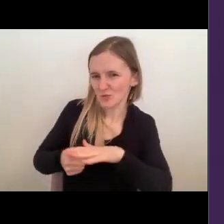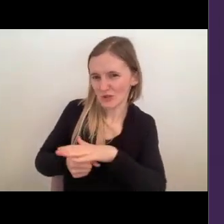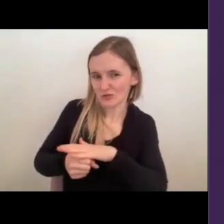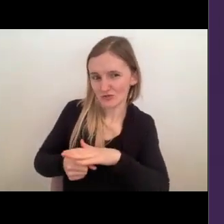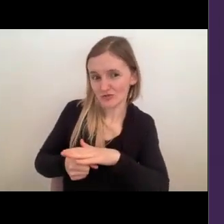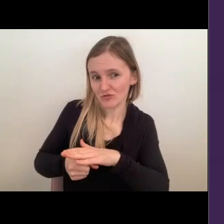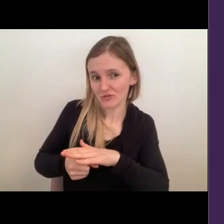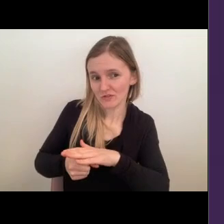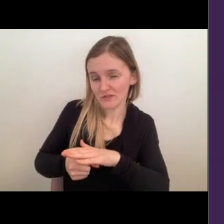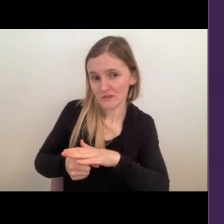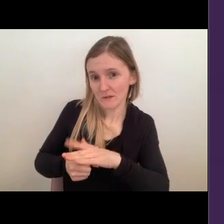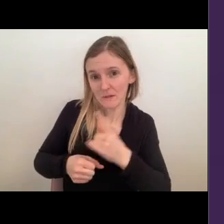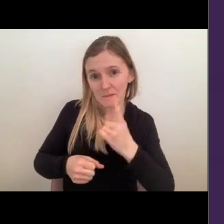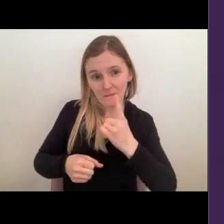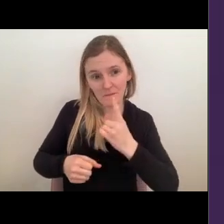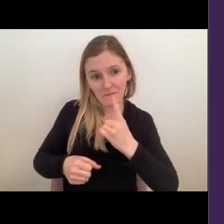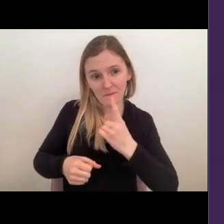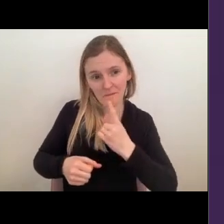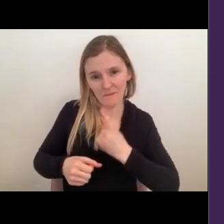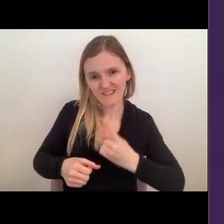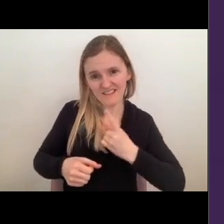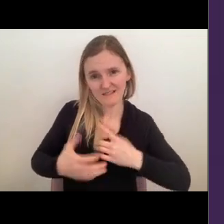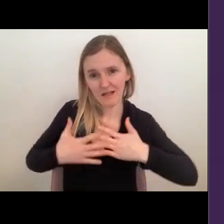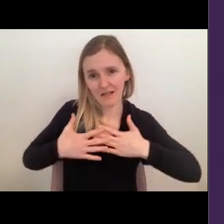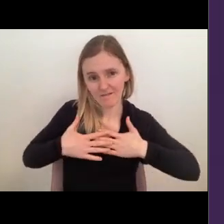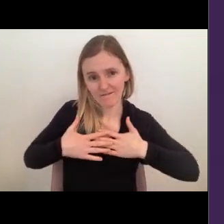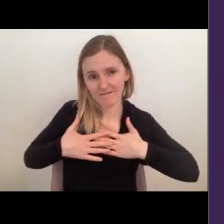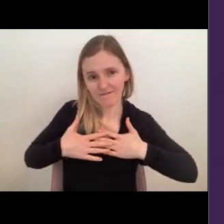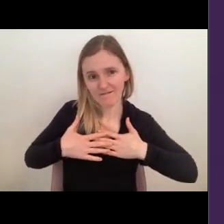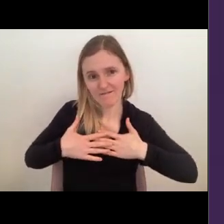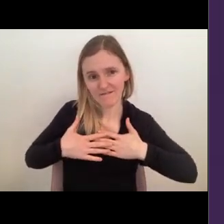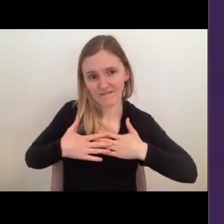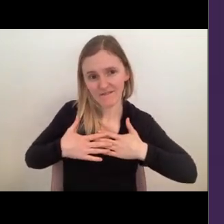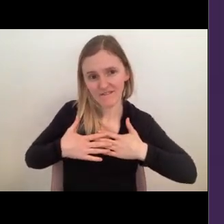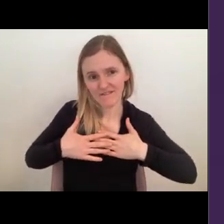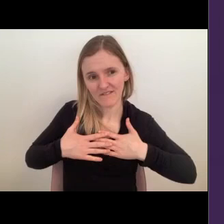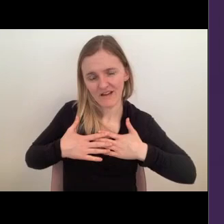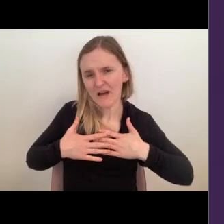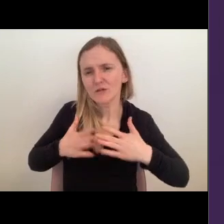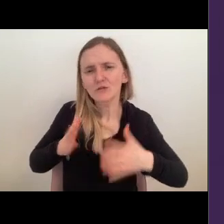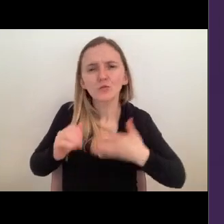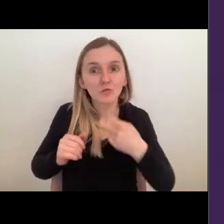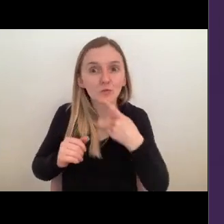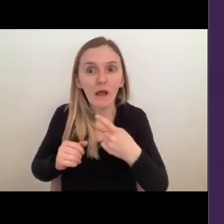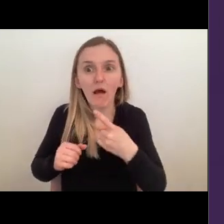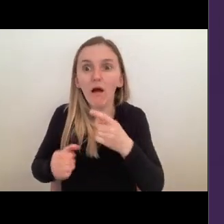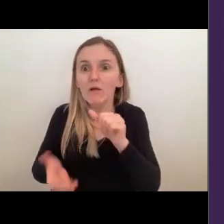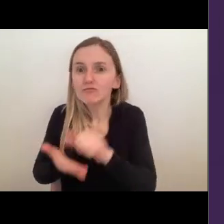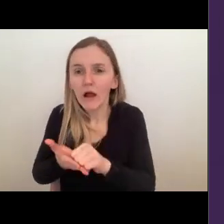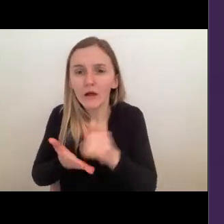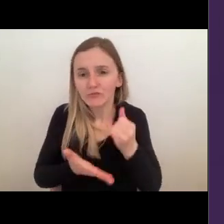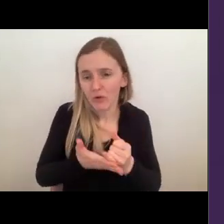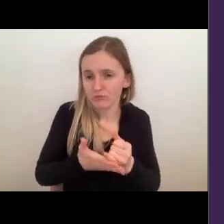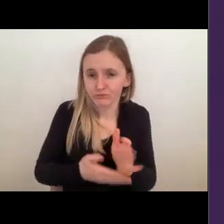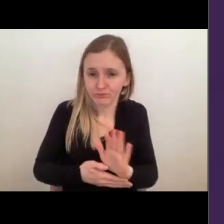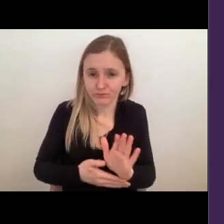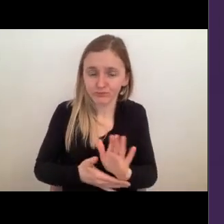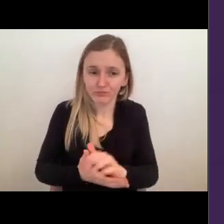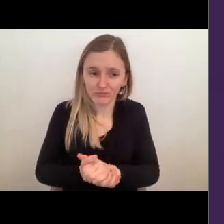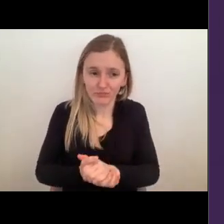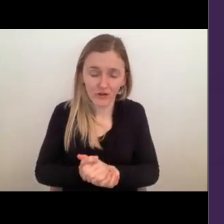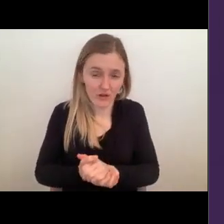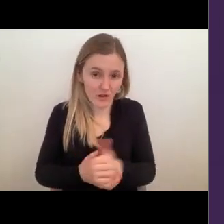wouldn't recommend homeschooling, or not one way or another. I would get some advice around that. I know certainly for me, I can only share